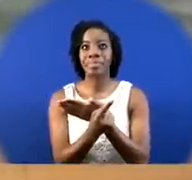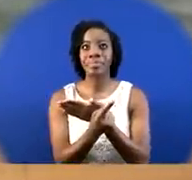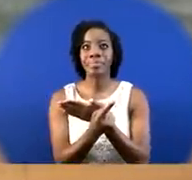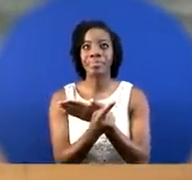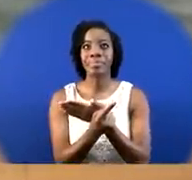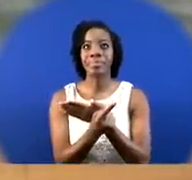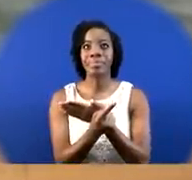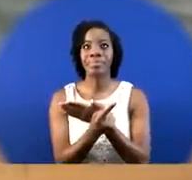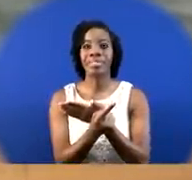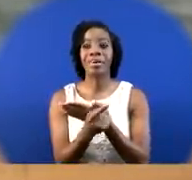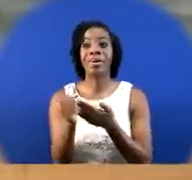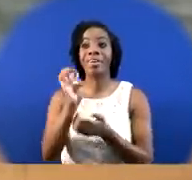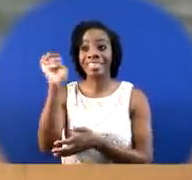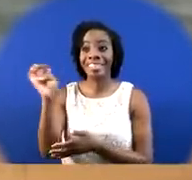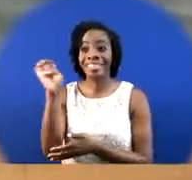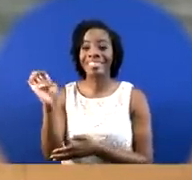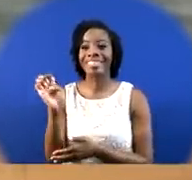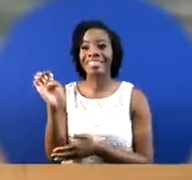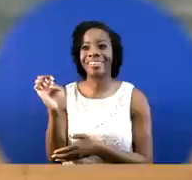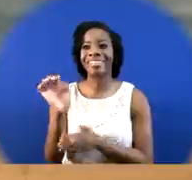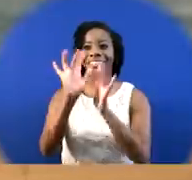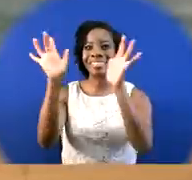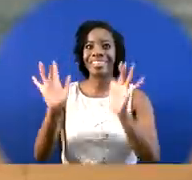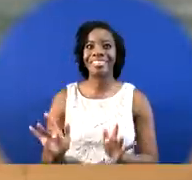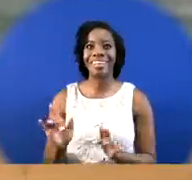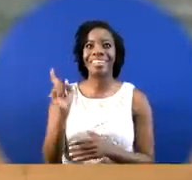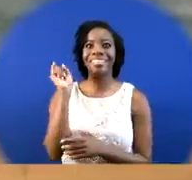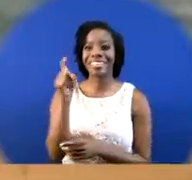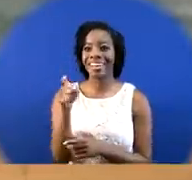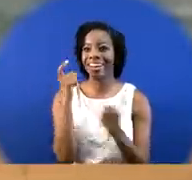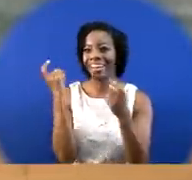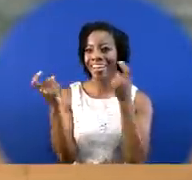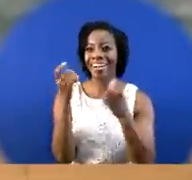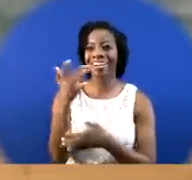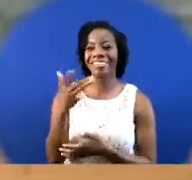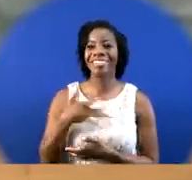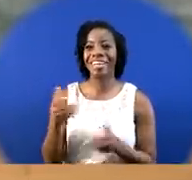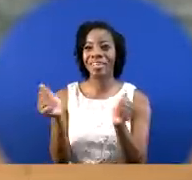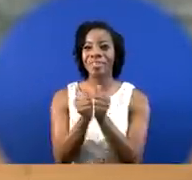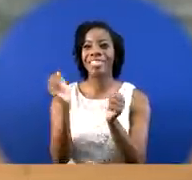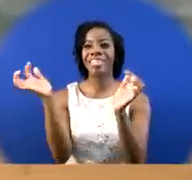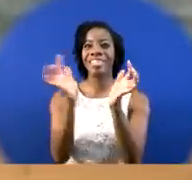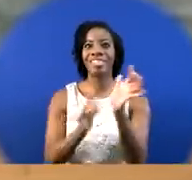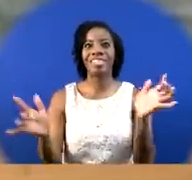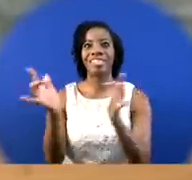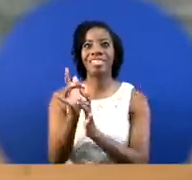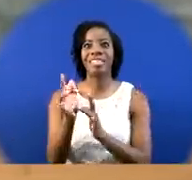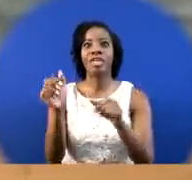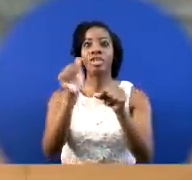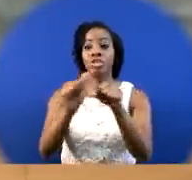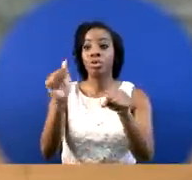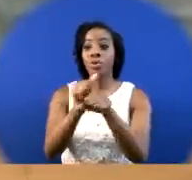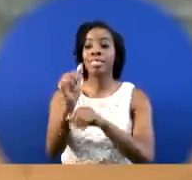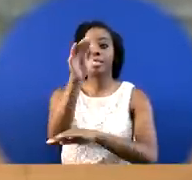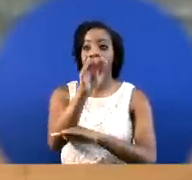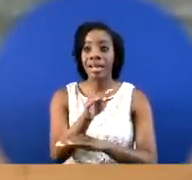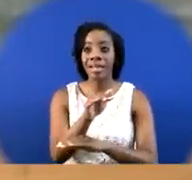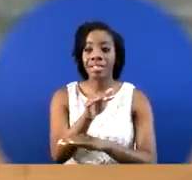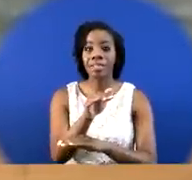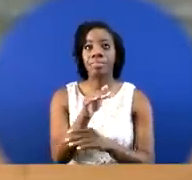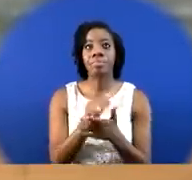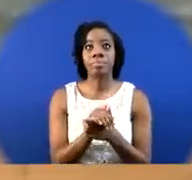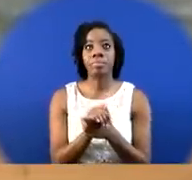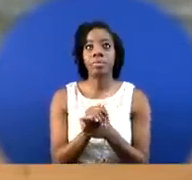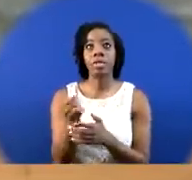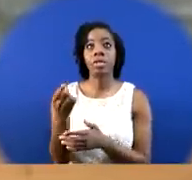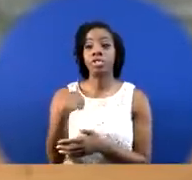on Resurrection Sunday. She got to celebrate her birthday with Jesus. Lord have mercy. She works the night shift, so she was here at the first service. She said,